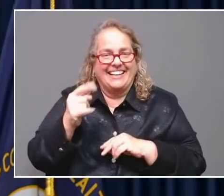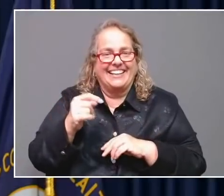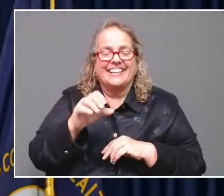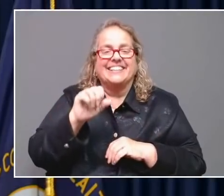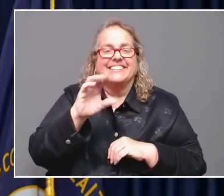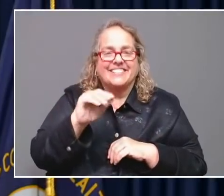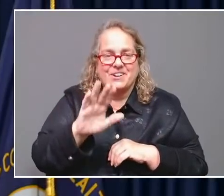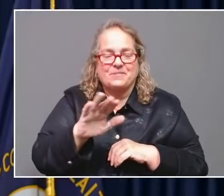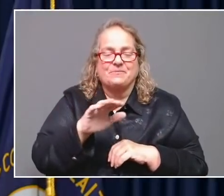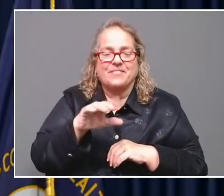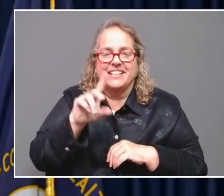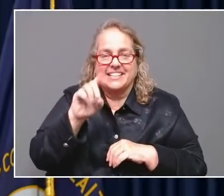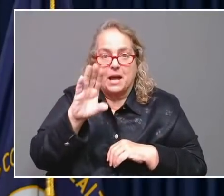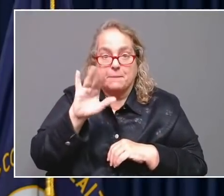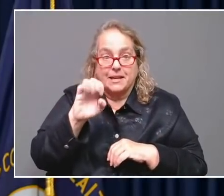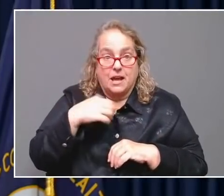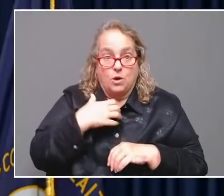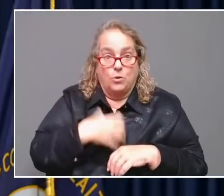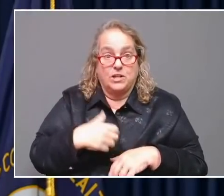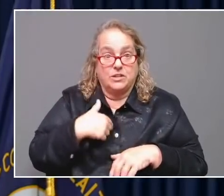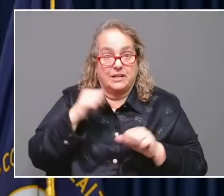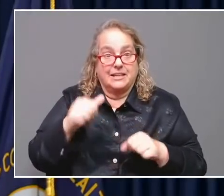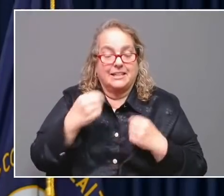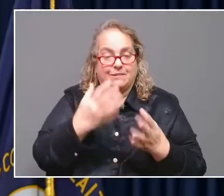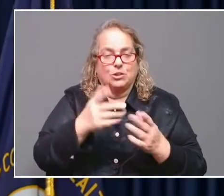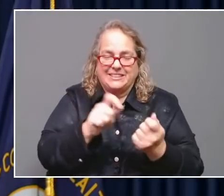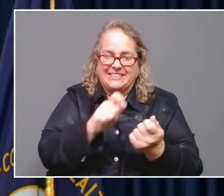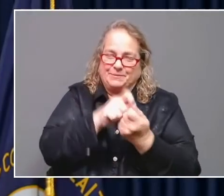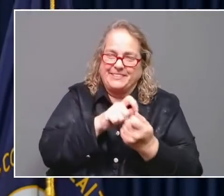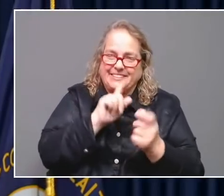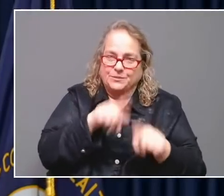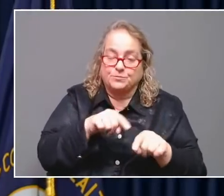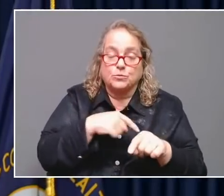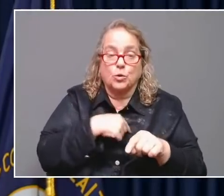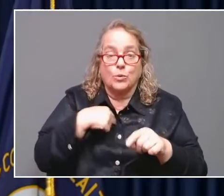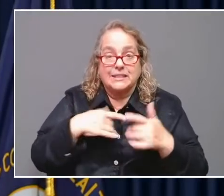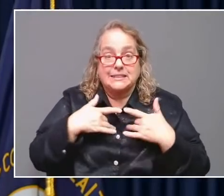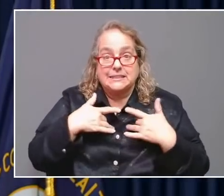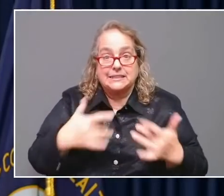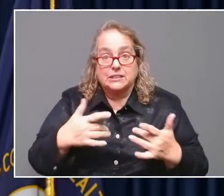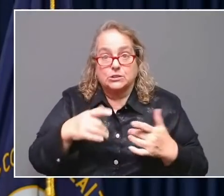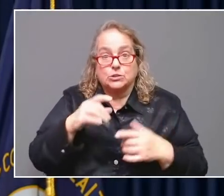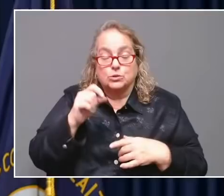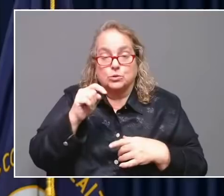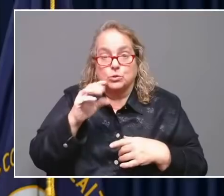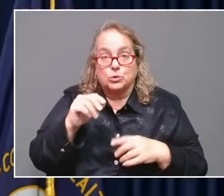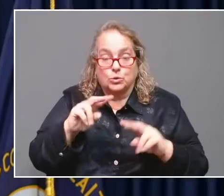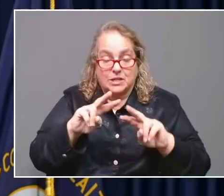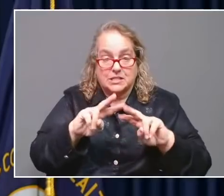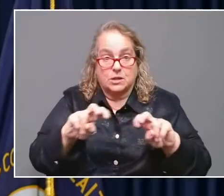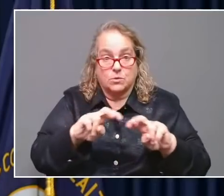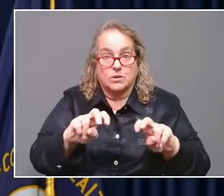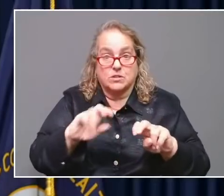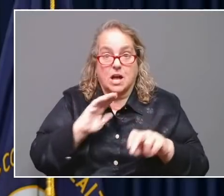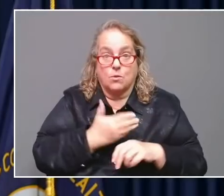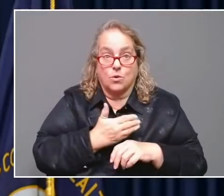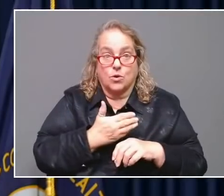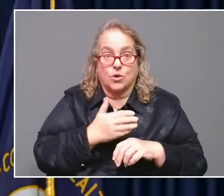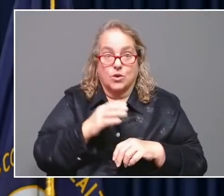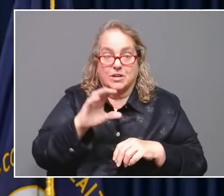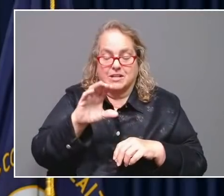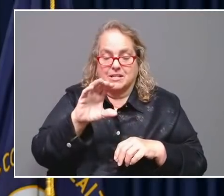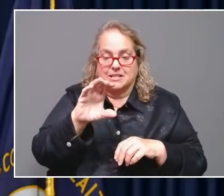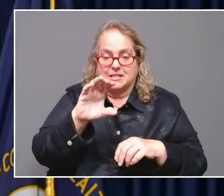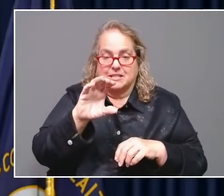So Debbie, I wish I could give you a explicit answer. We tend to sequence ourselves through our network in